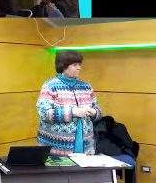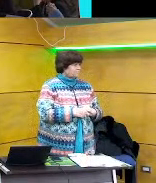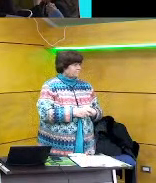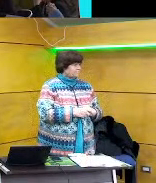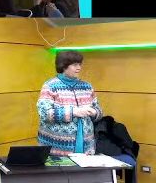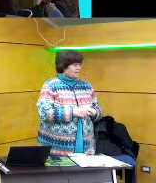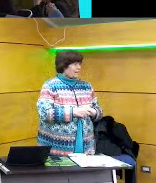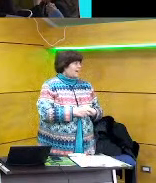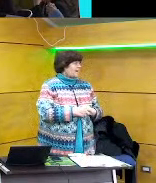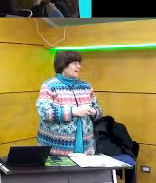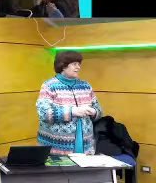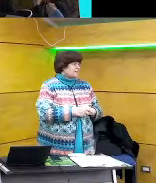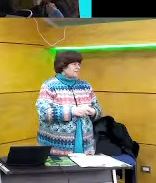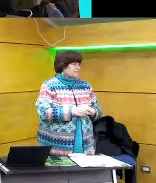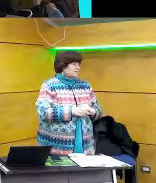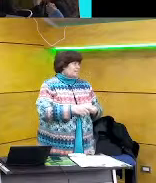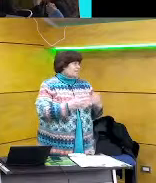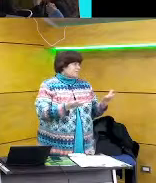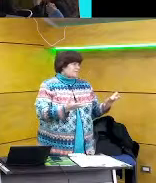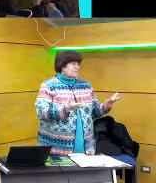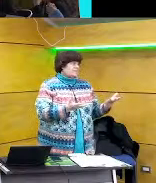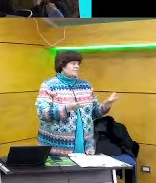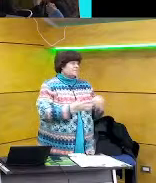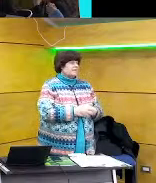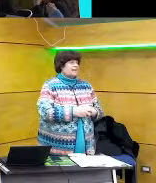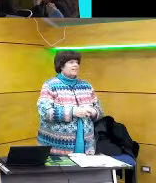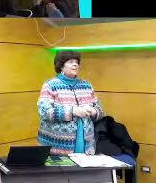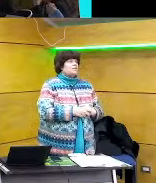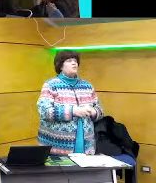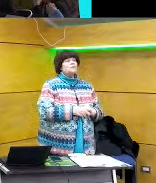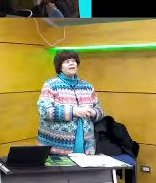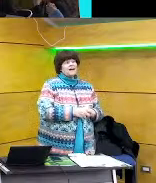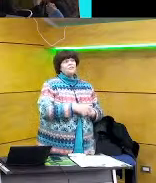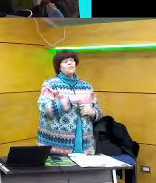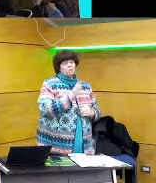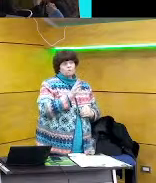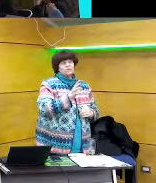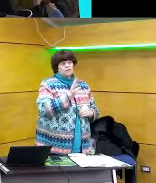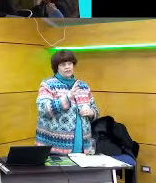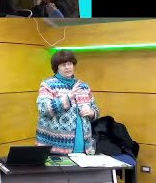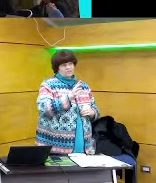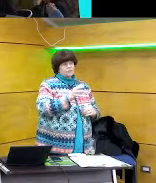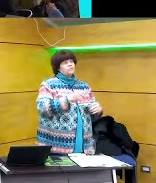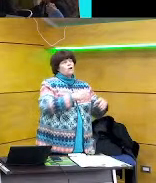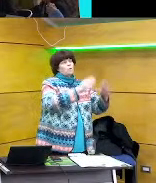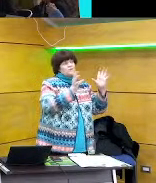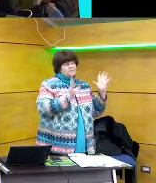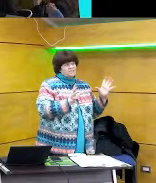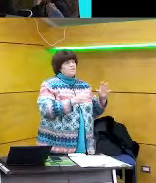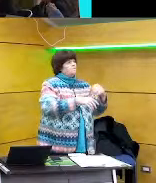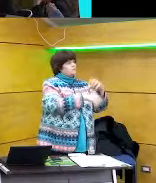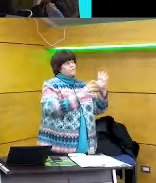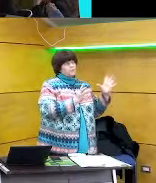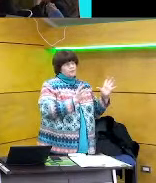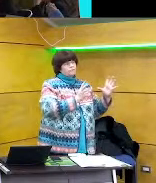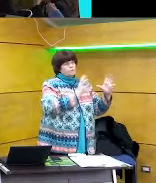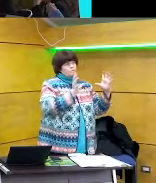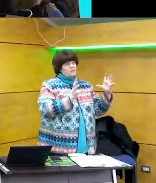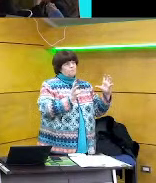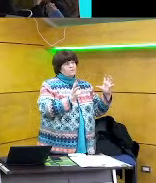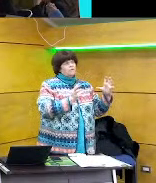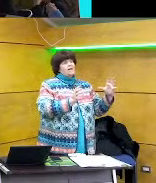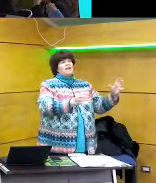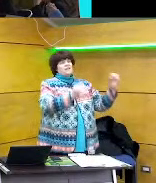judging. And the other thing is that you're not the only judge. There's always a team of 3 or